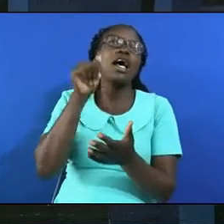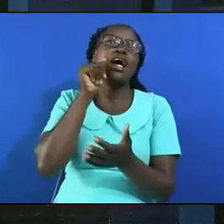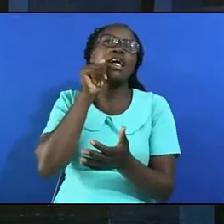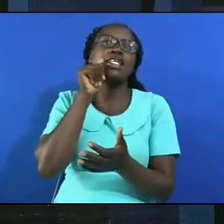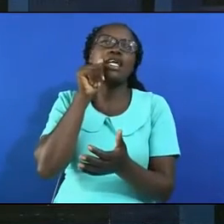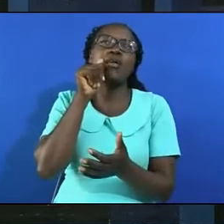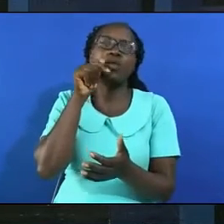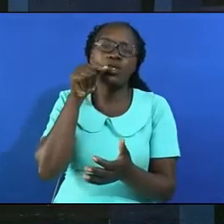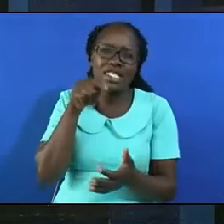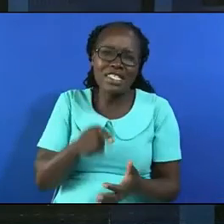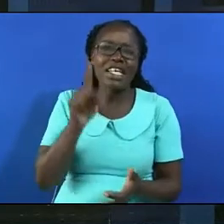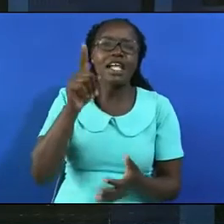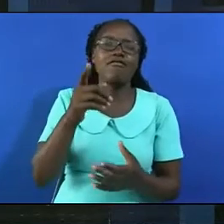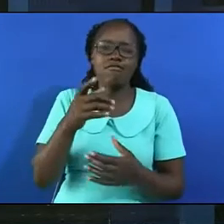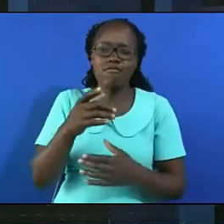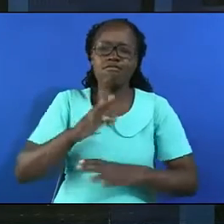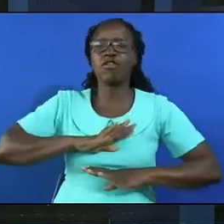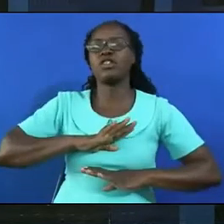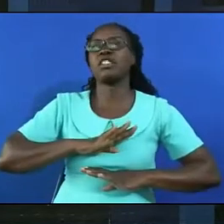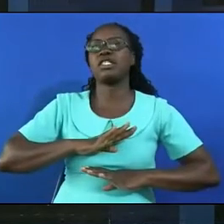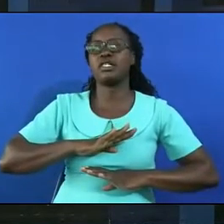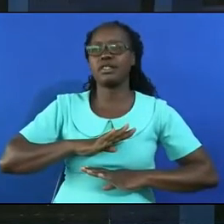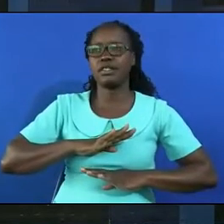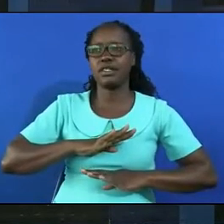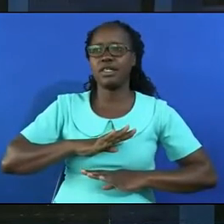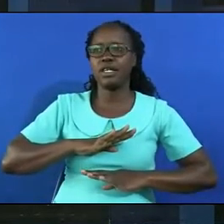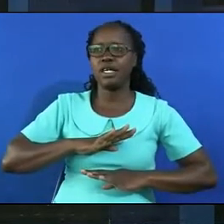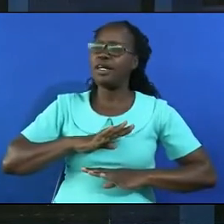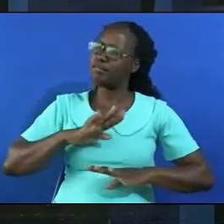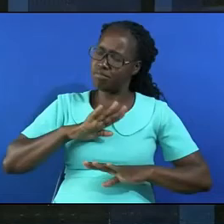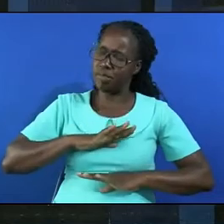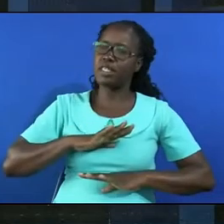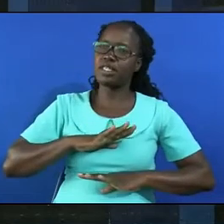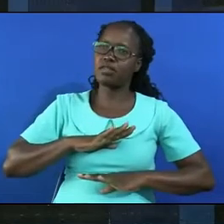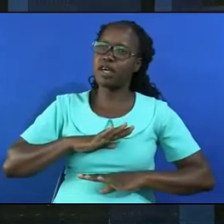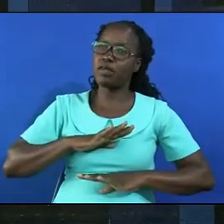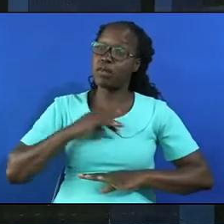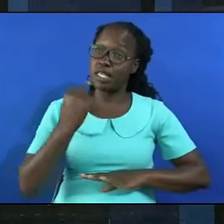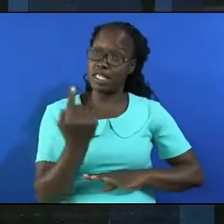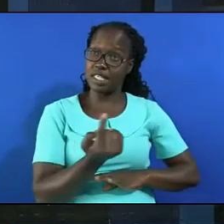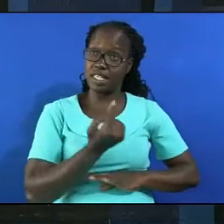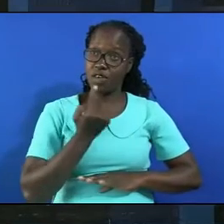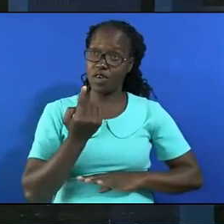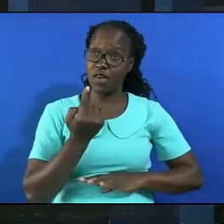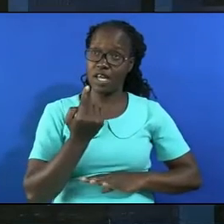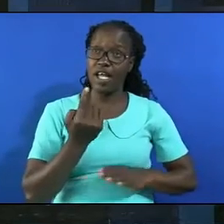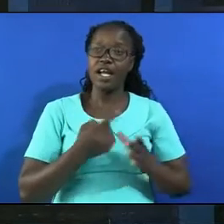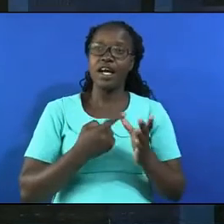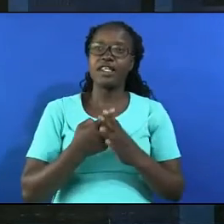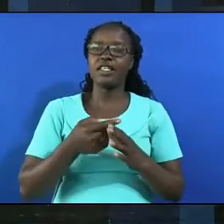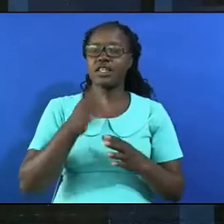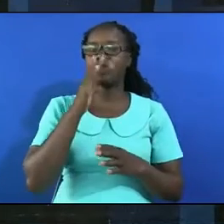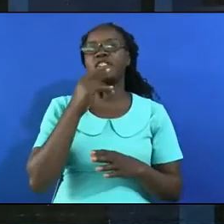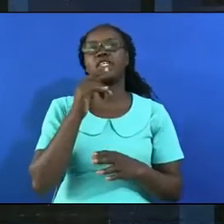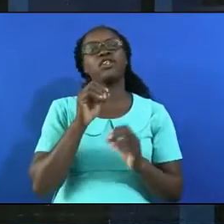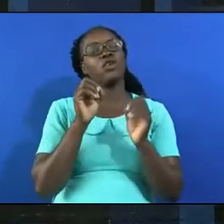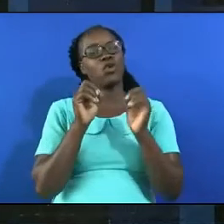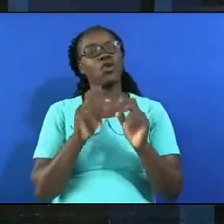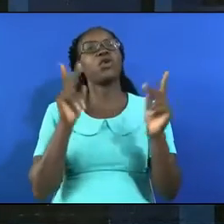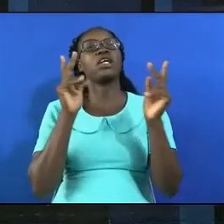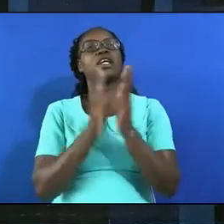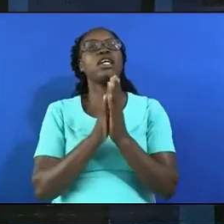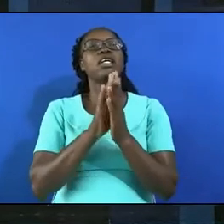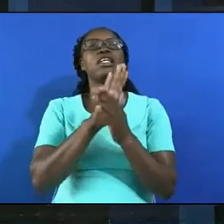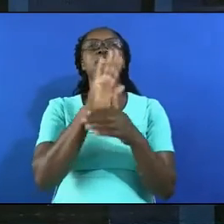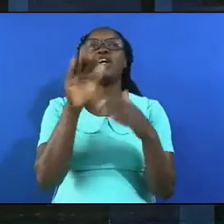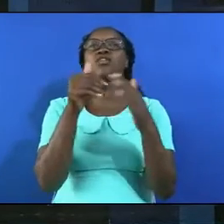was self-content. He was satisfied with being single. And then God said, yeah, you have now reached